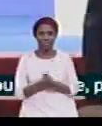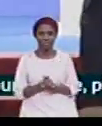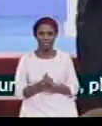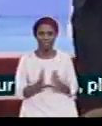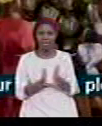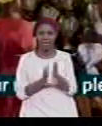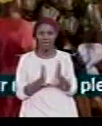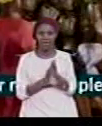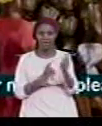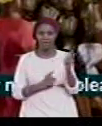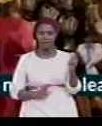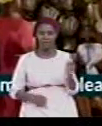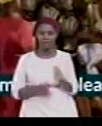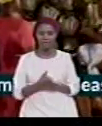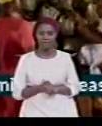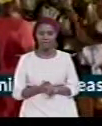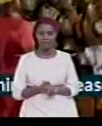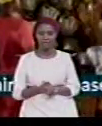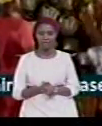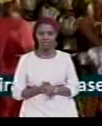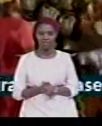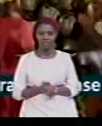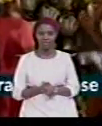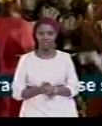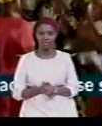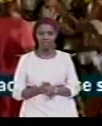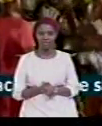Lord. Yeni abano,